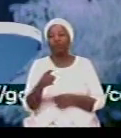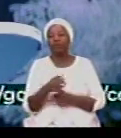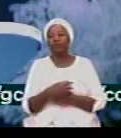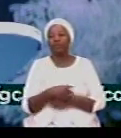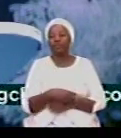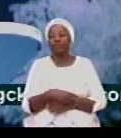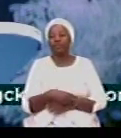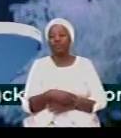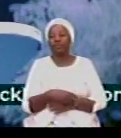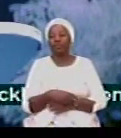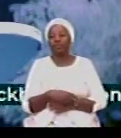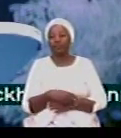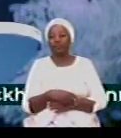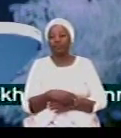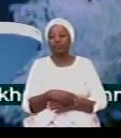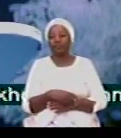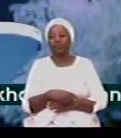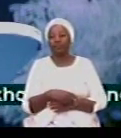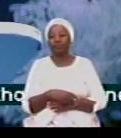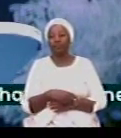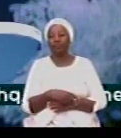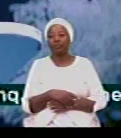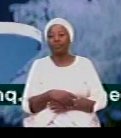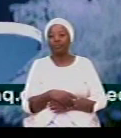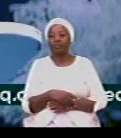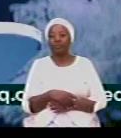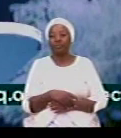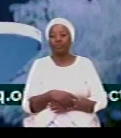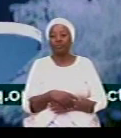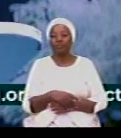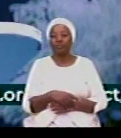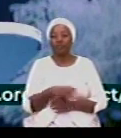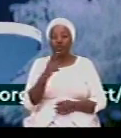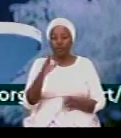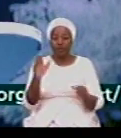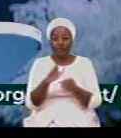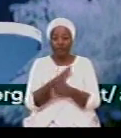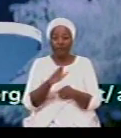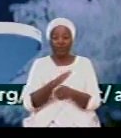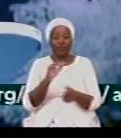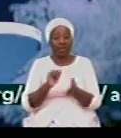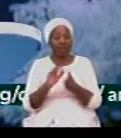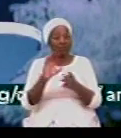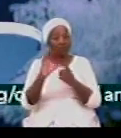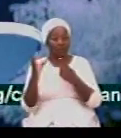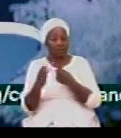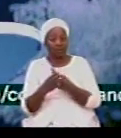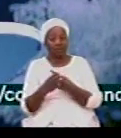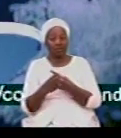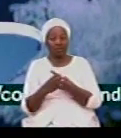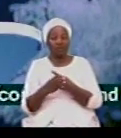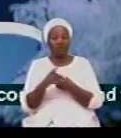You fulfill the conditions, you will see what God will do.